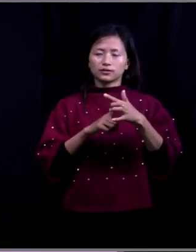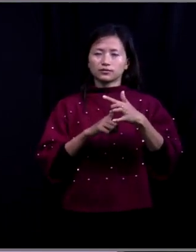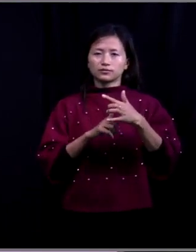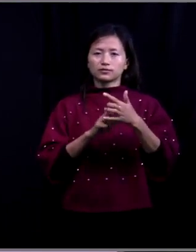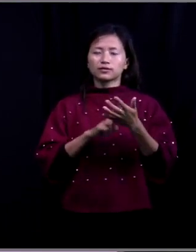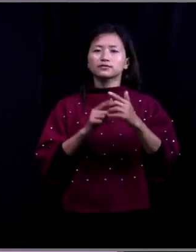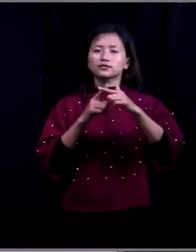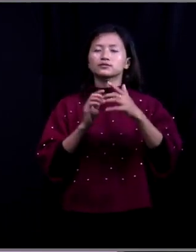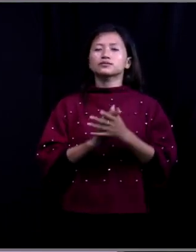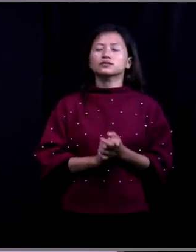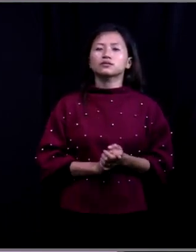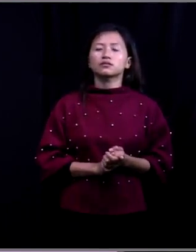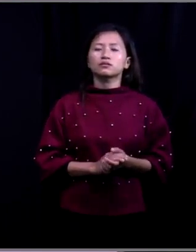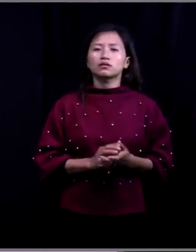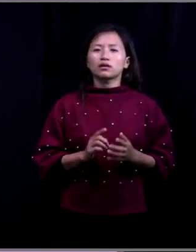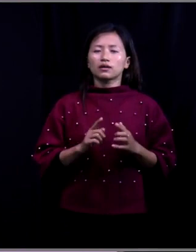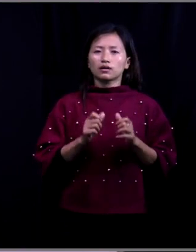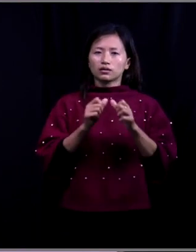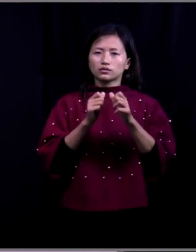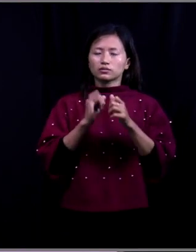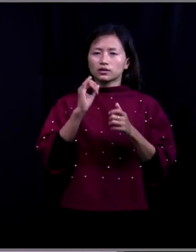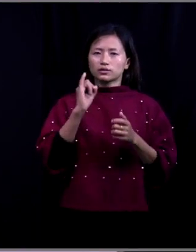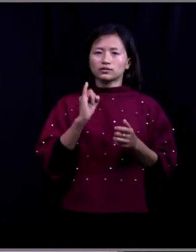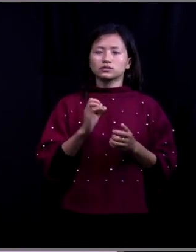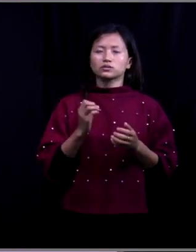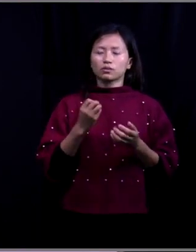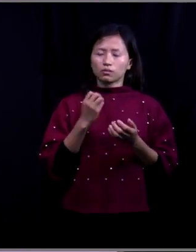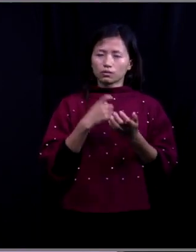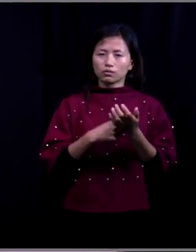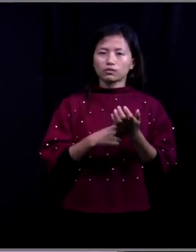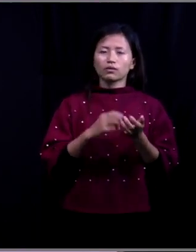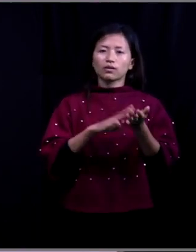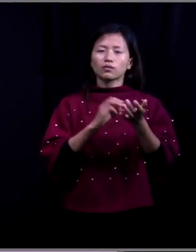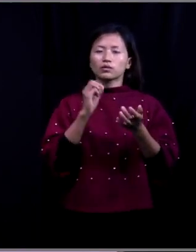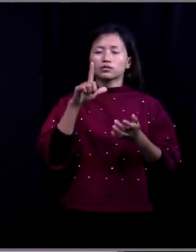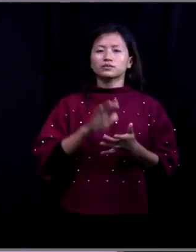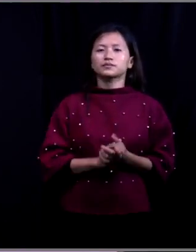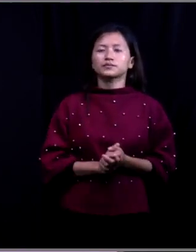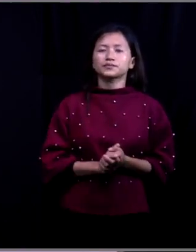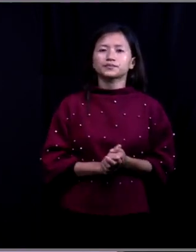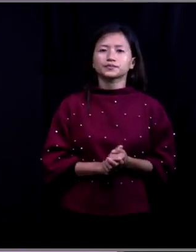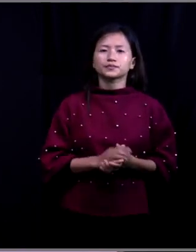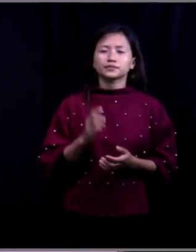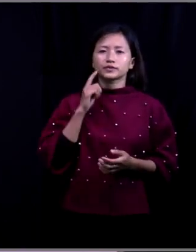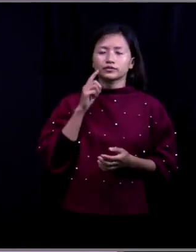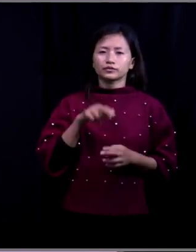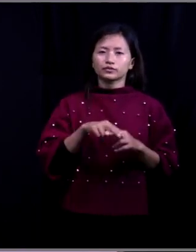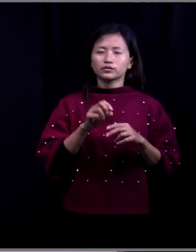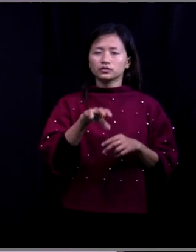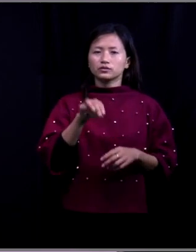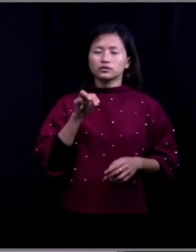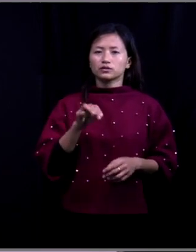of atoms, ions, or molecules. So if we take 1 mole